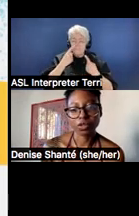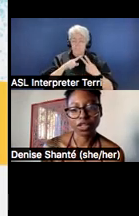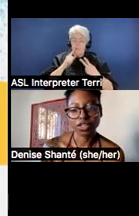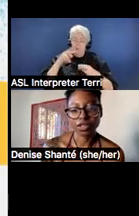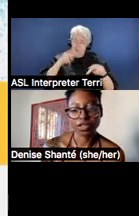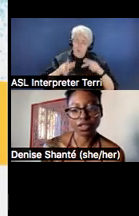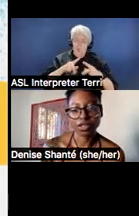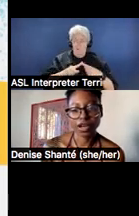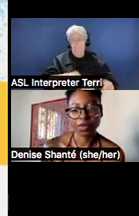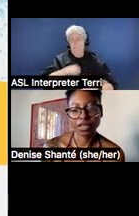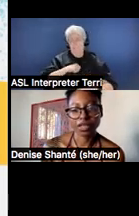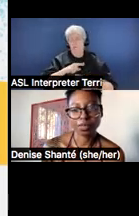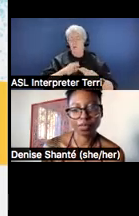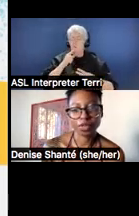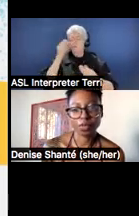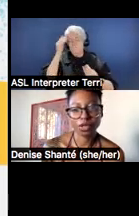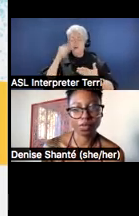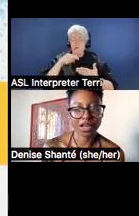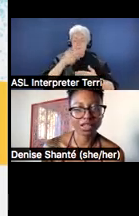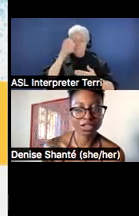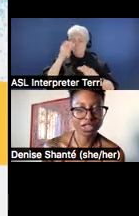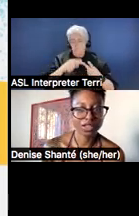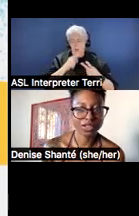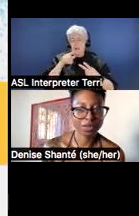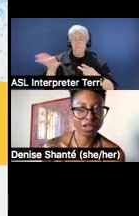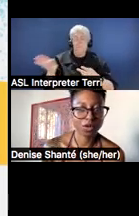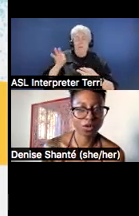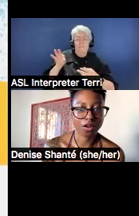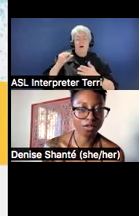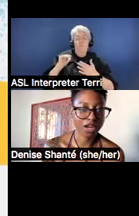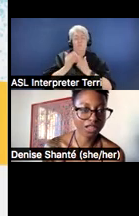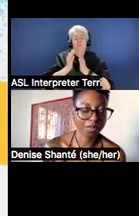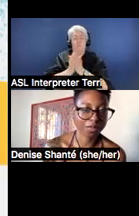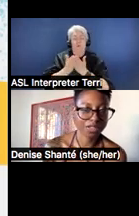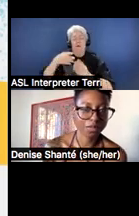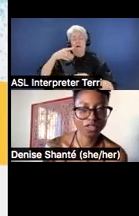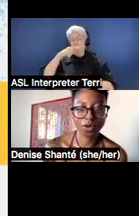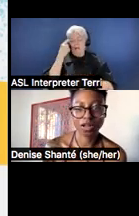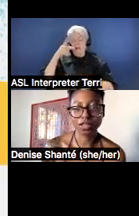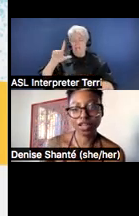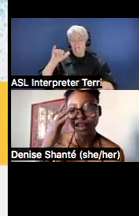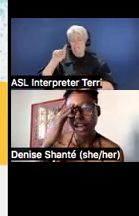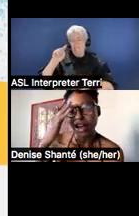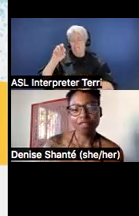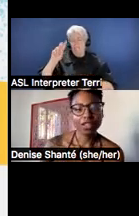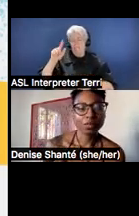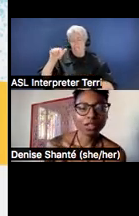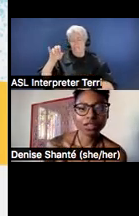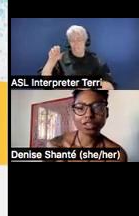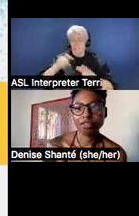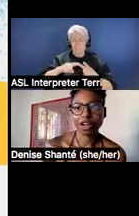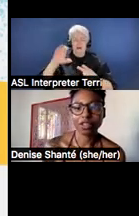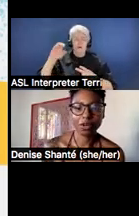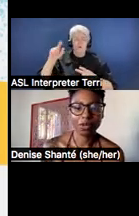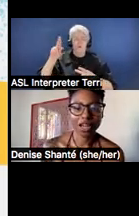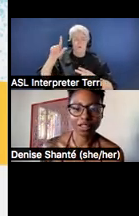Reflecting on these questions, I picked up the book Black Liturgies by Cole Arthur Riley. Maybe some of you all have this book